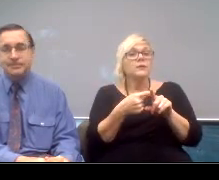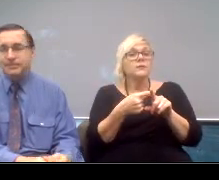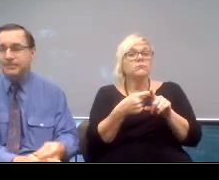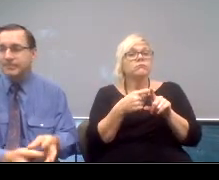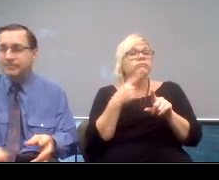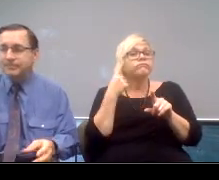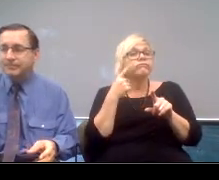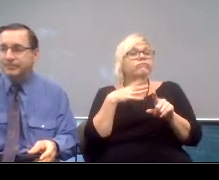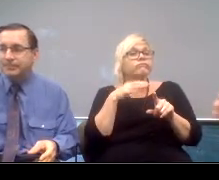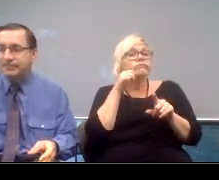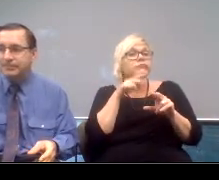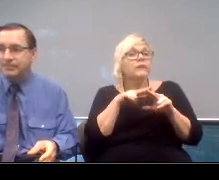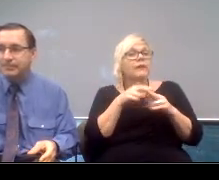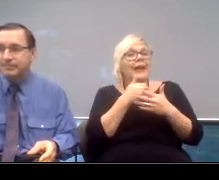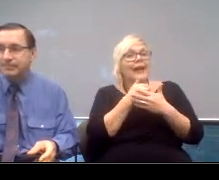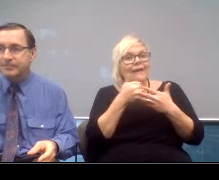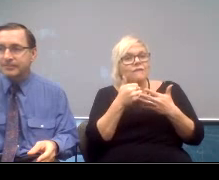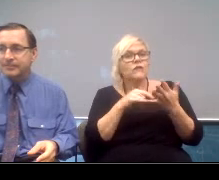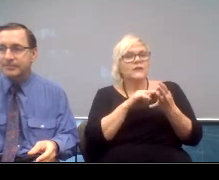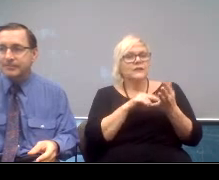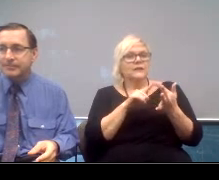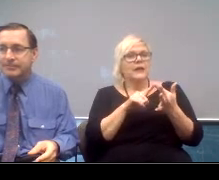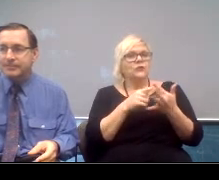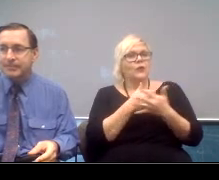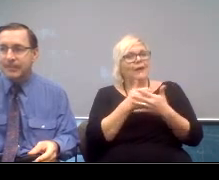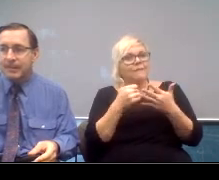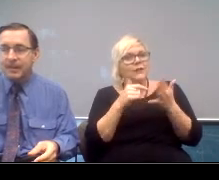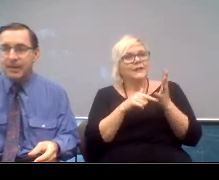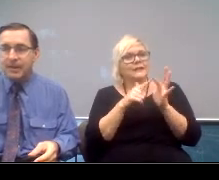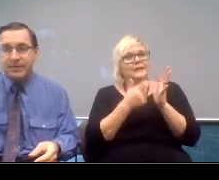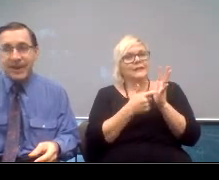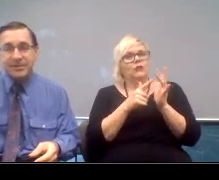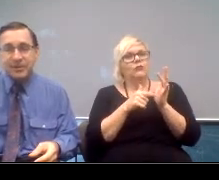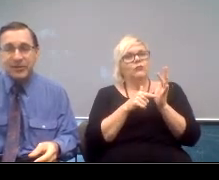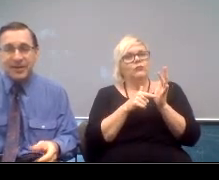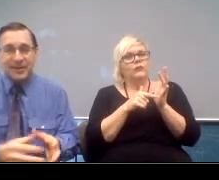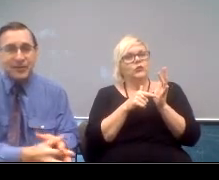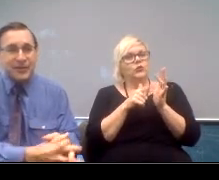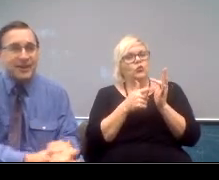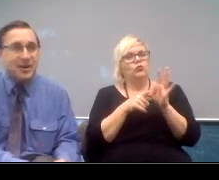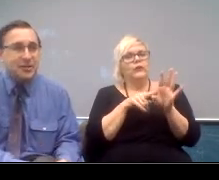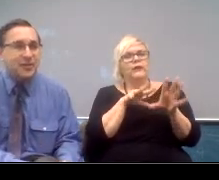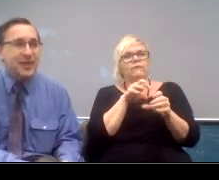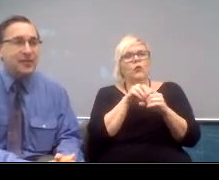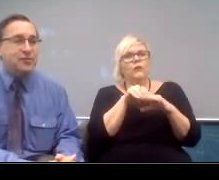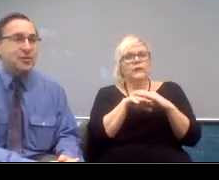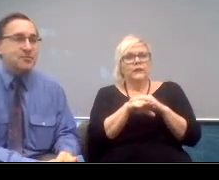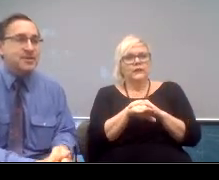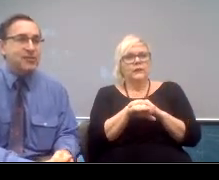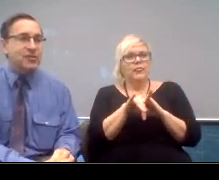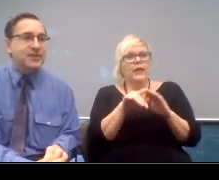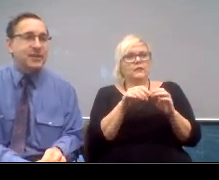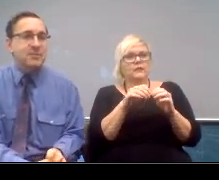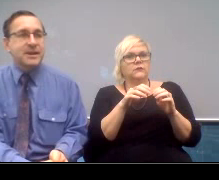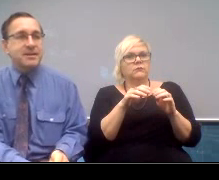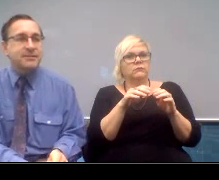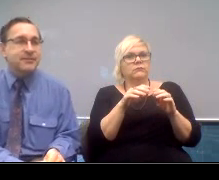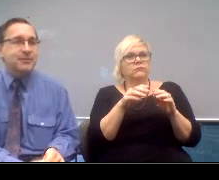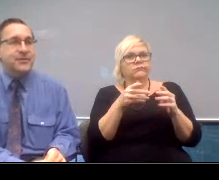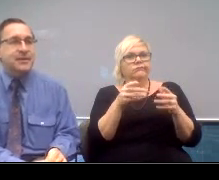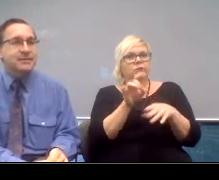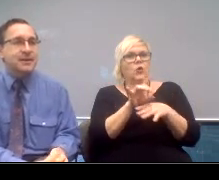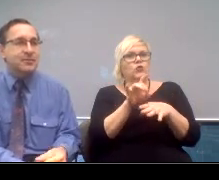whether every state and territory is represented. That's a question I'll have to take notice on the actual composition of the